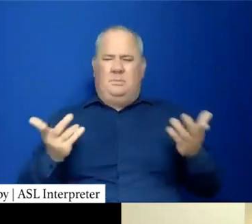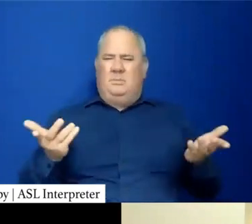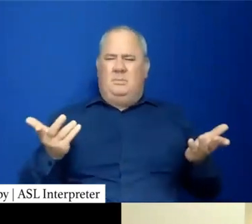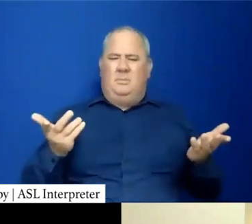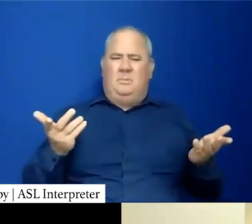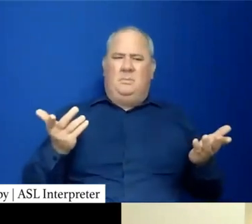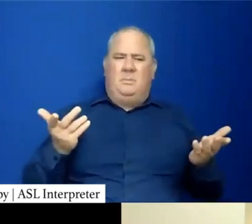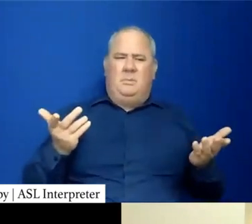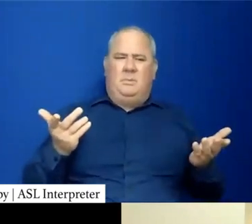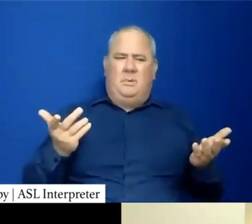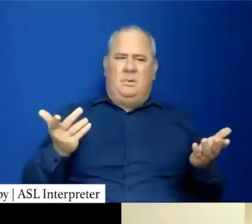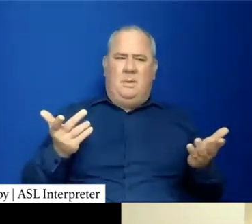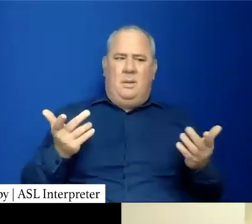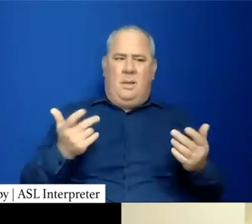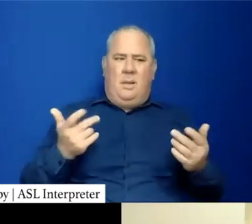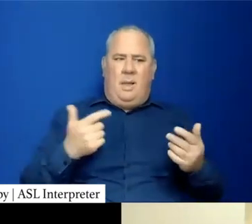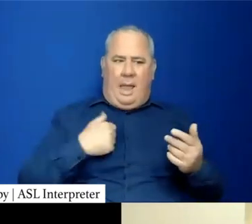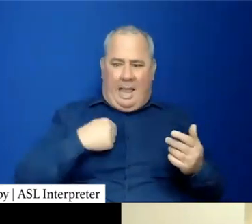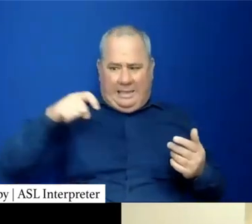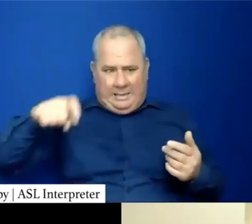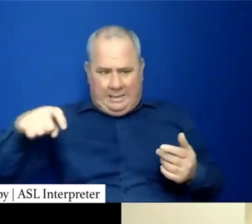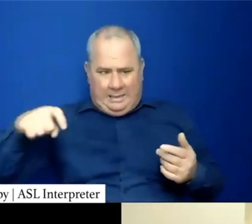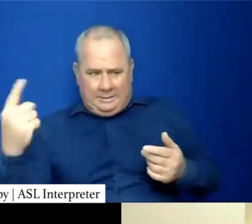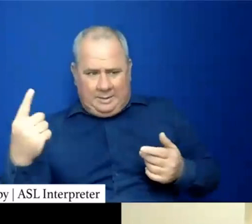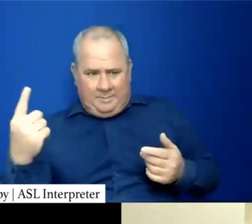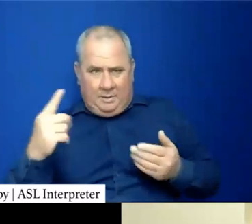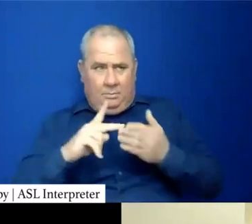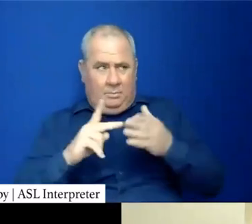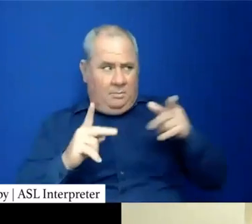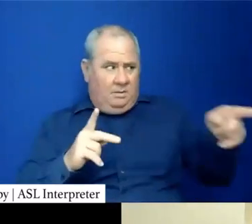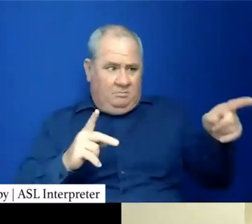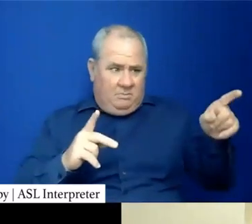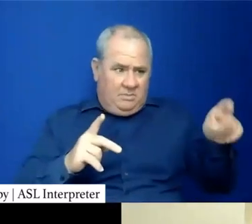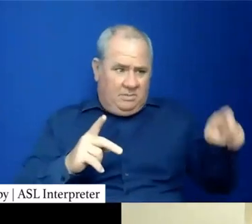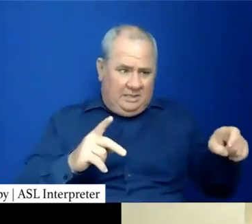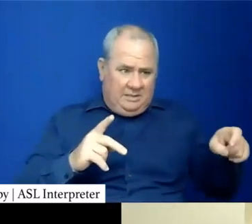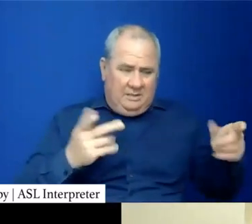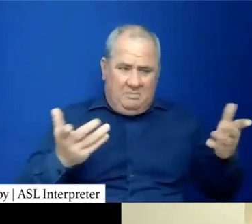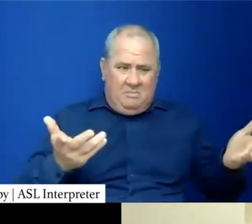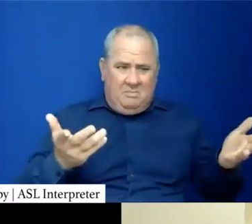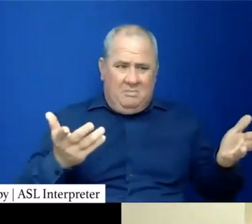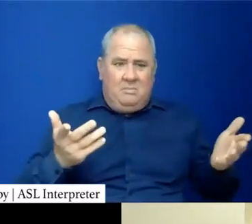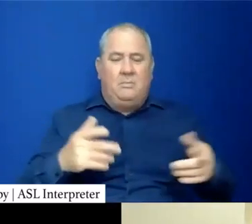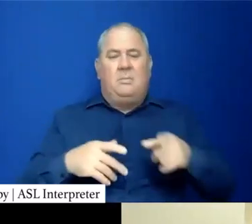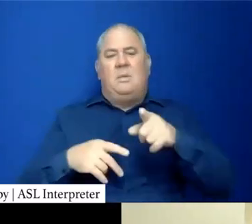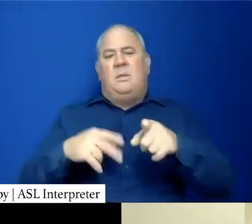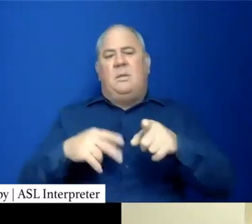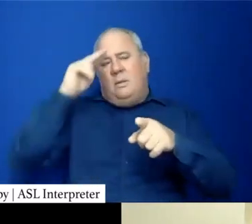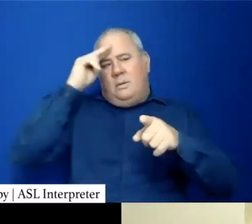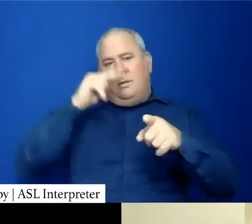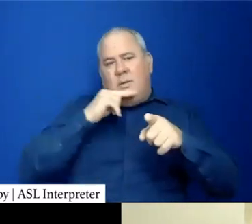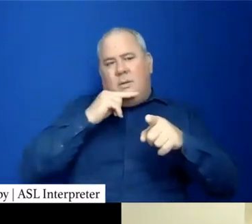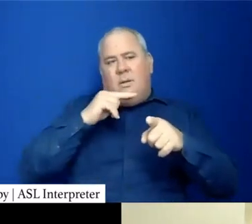well, maybe he does, and that's okay. Or, like, maybe he can do without them,